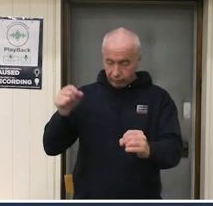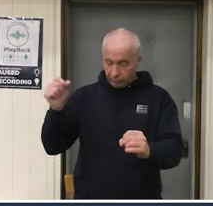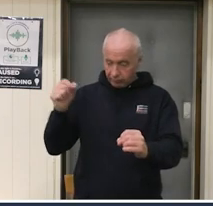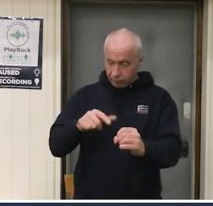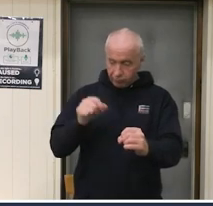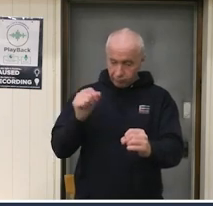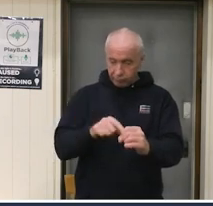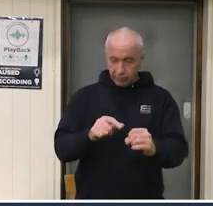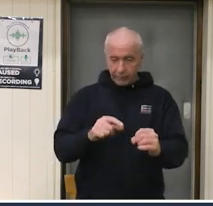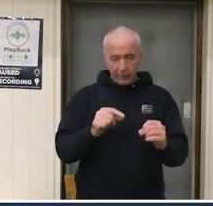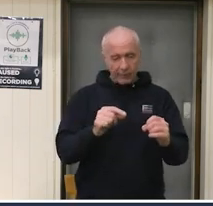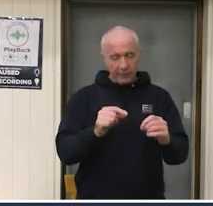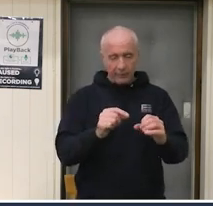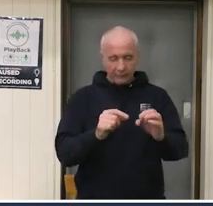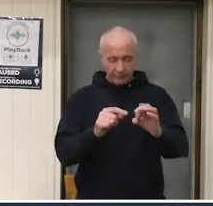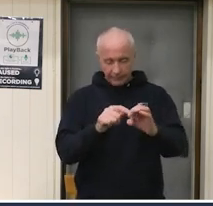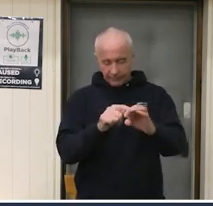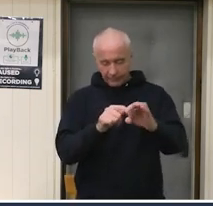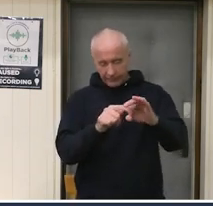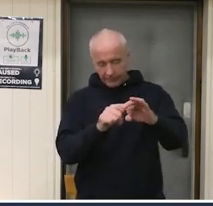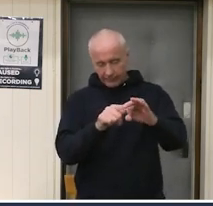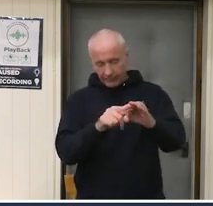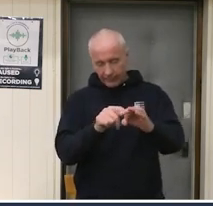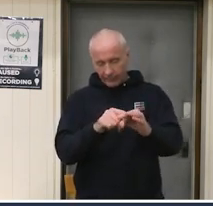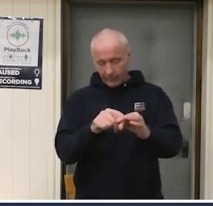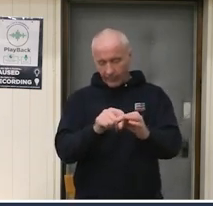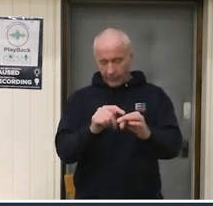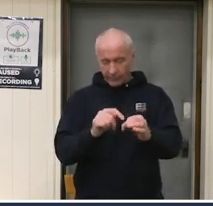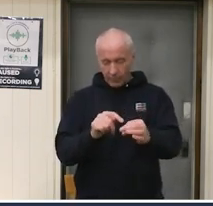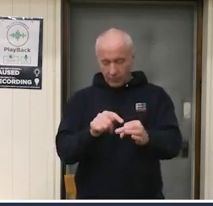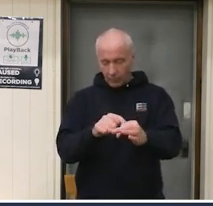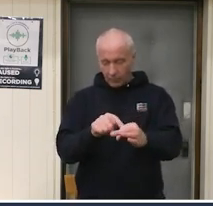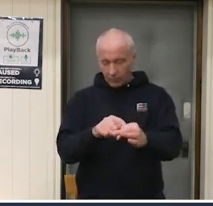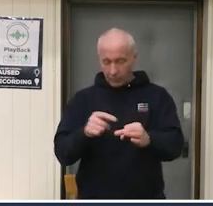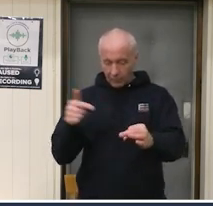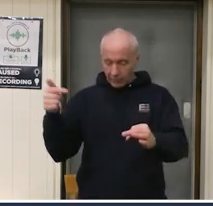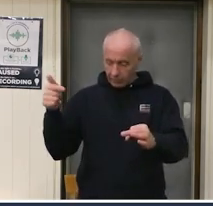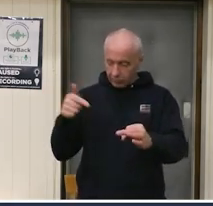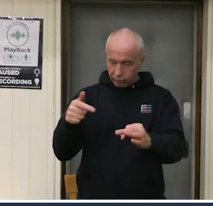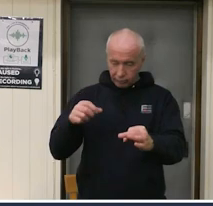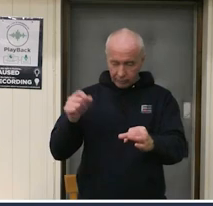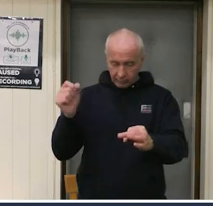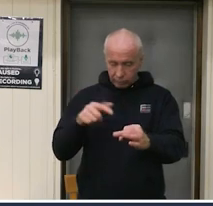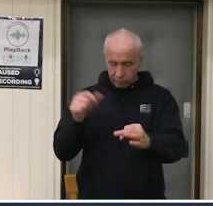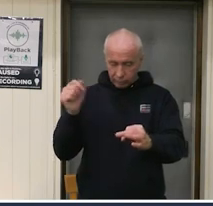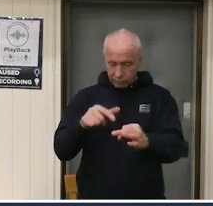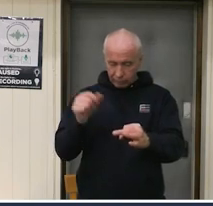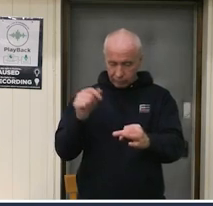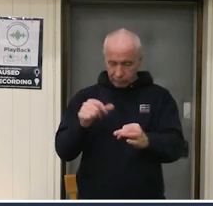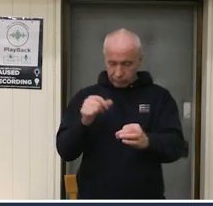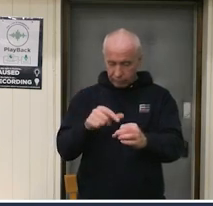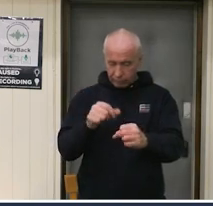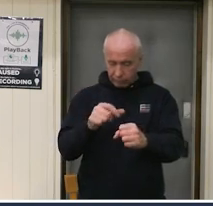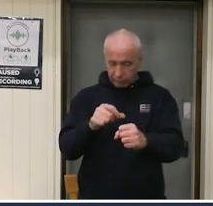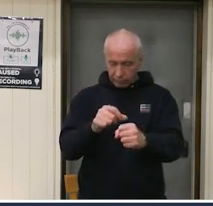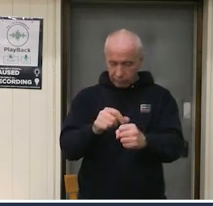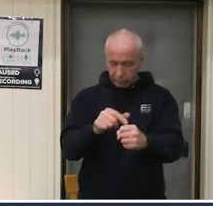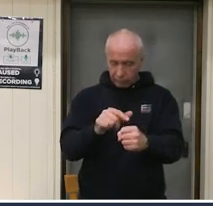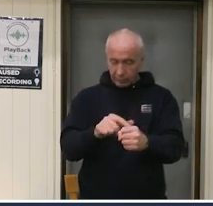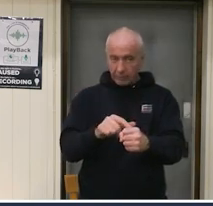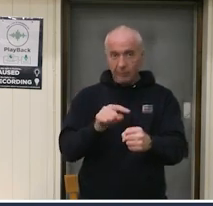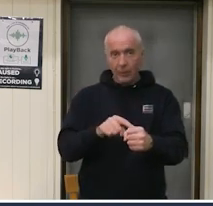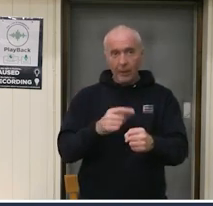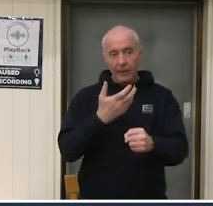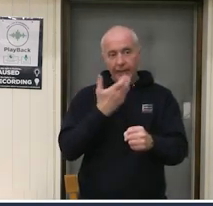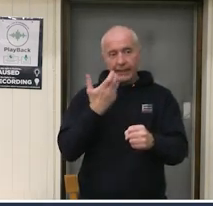a pellet. You spherically, symmetrically irradiate that pellet. Now, that pellet's going to heat